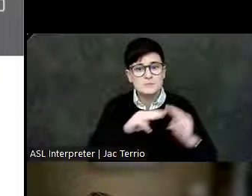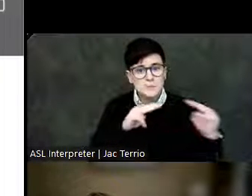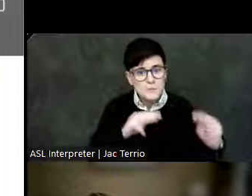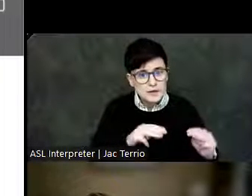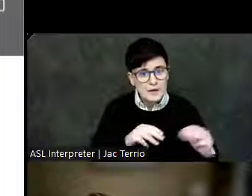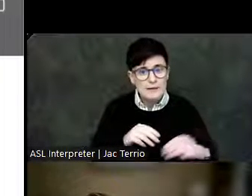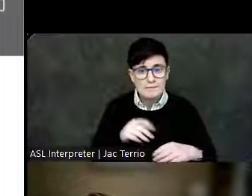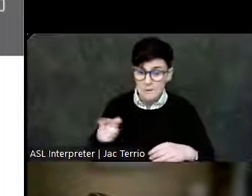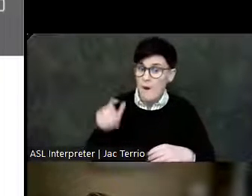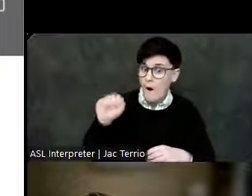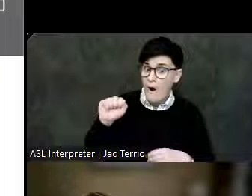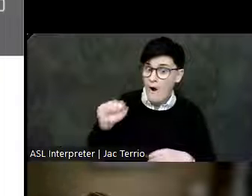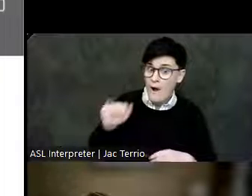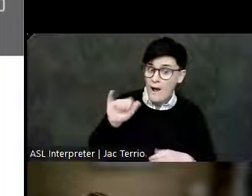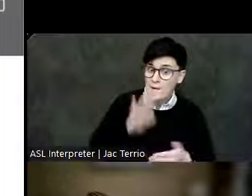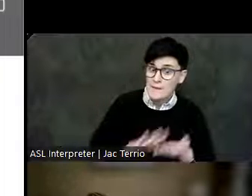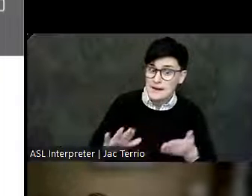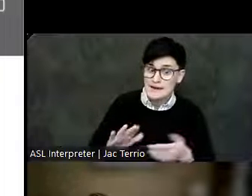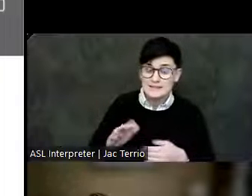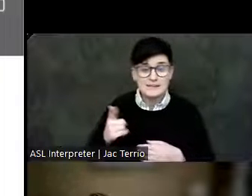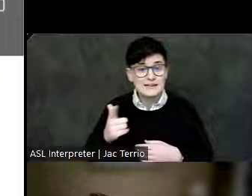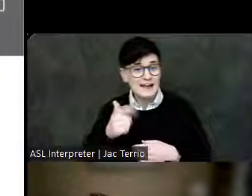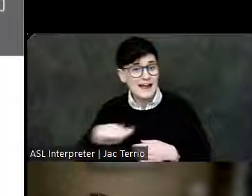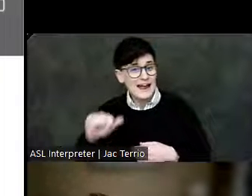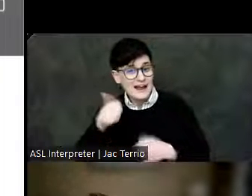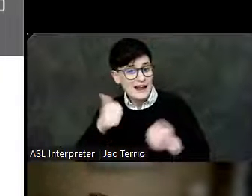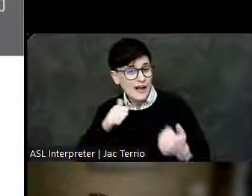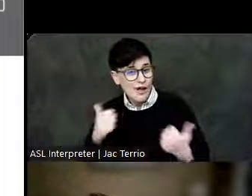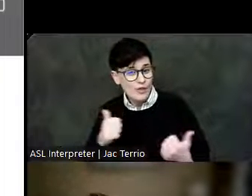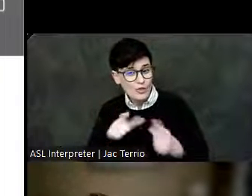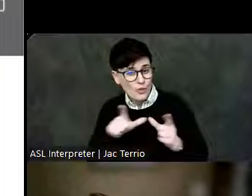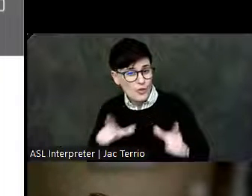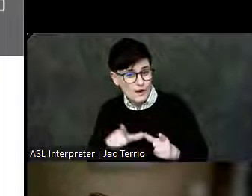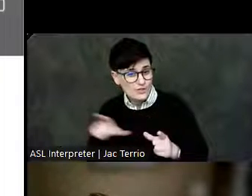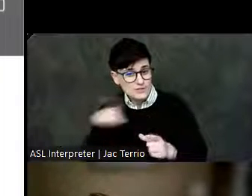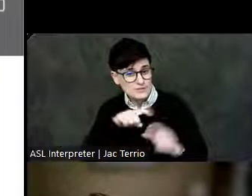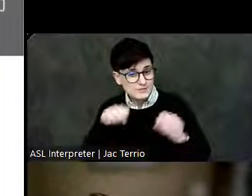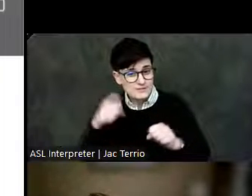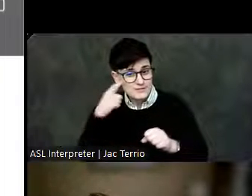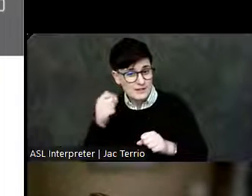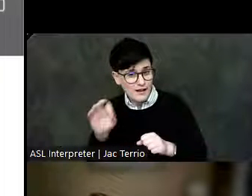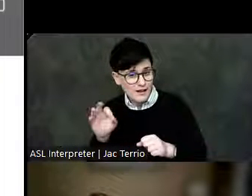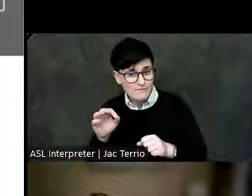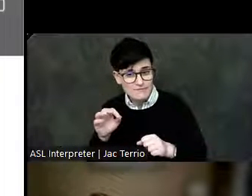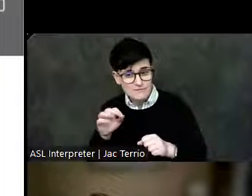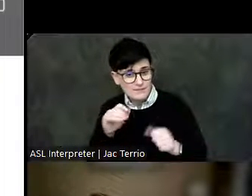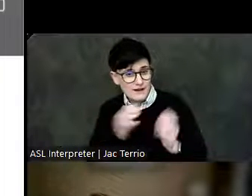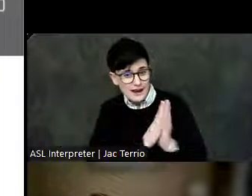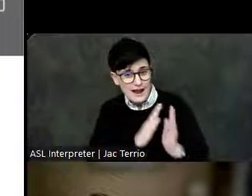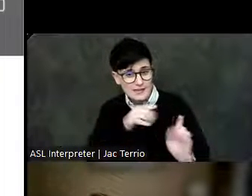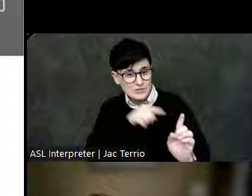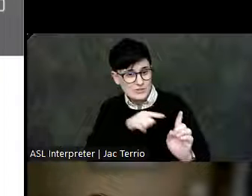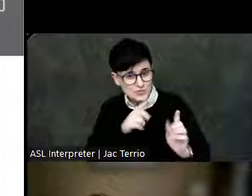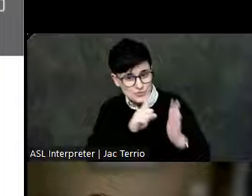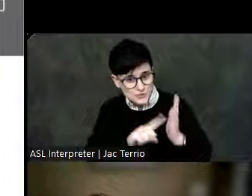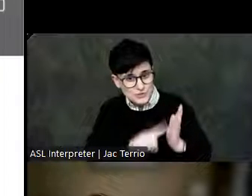that would be great. Yeah, any other locations you guys can think of to ask her to research for us?